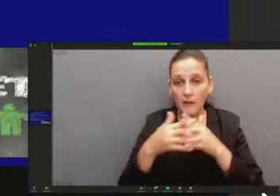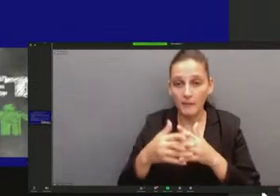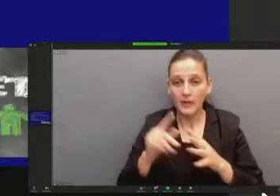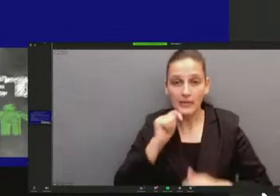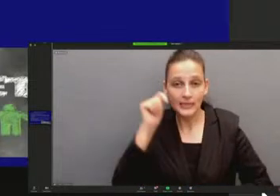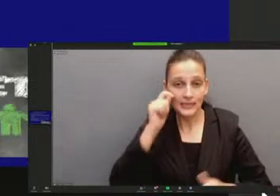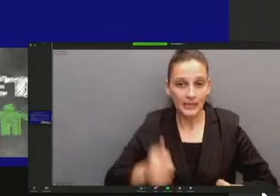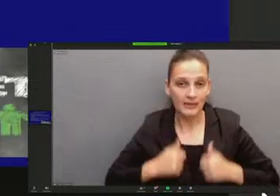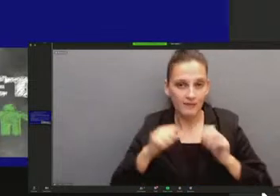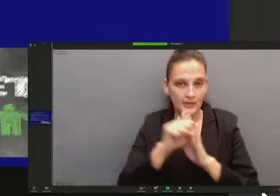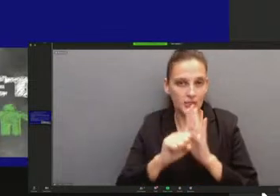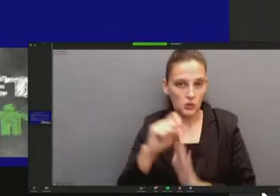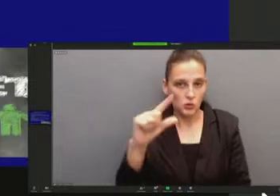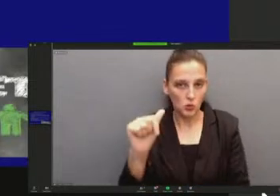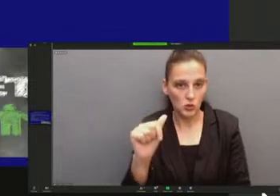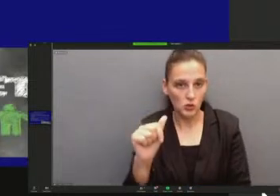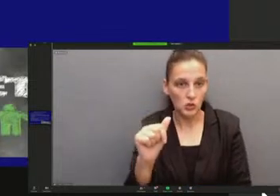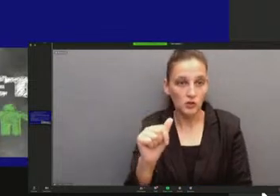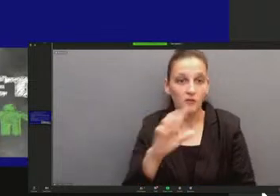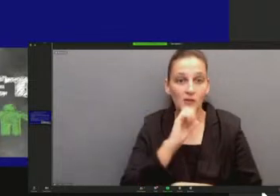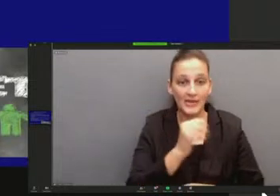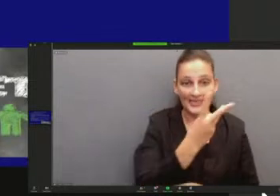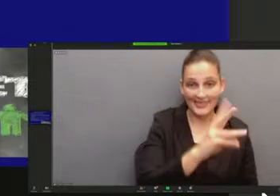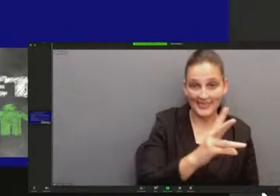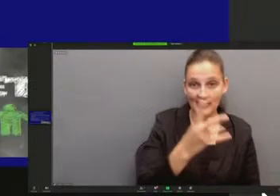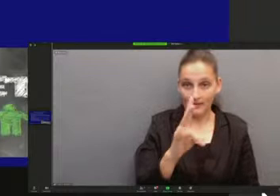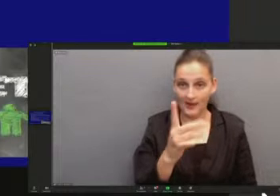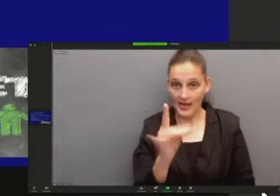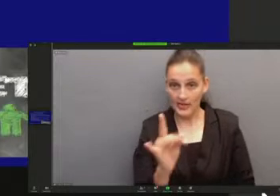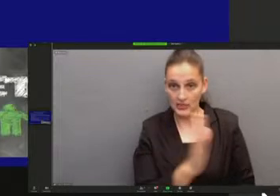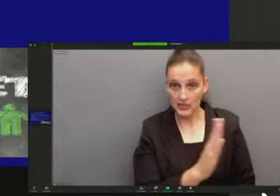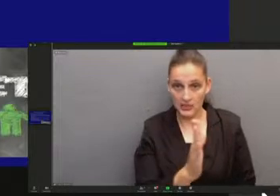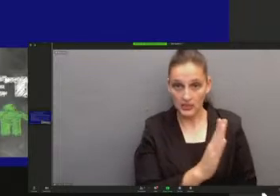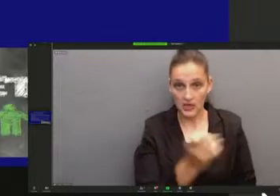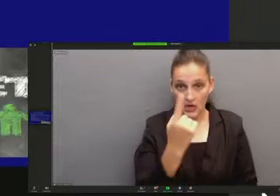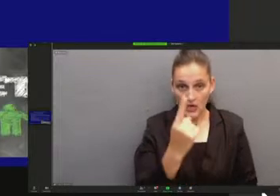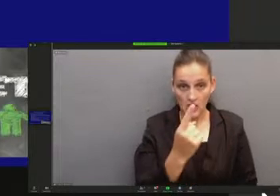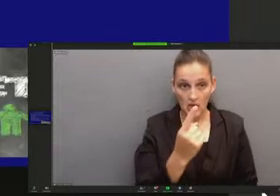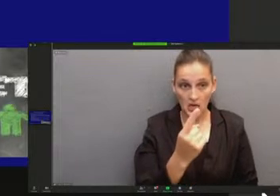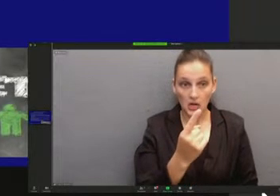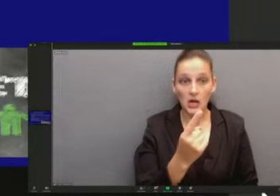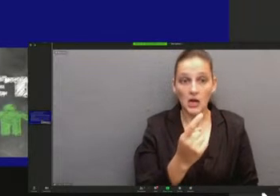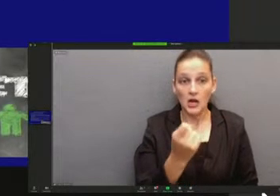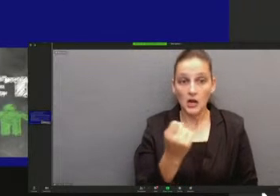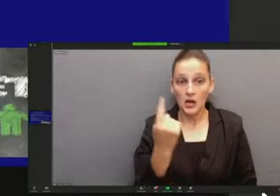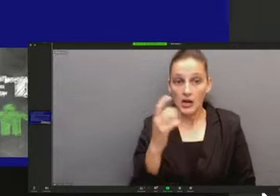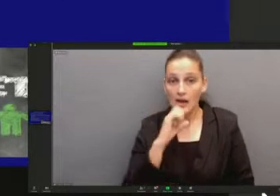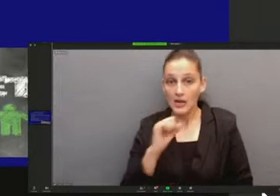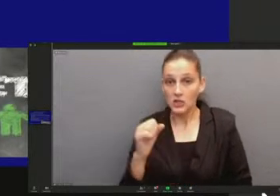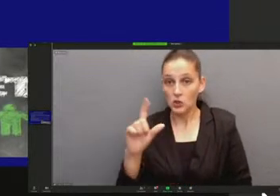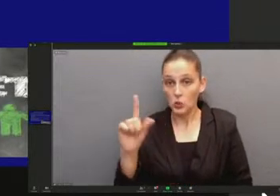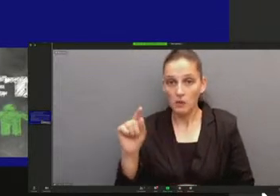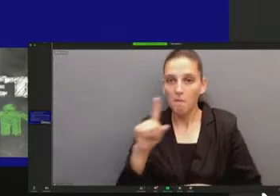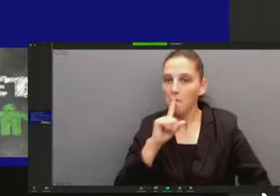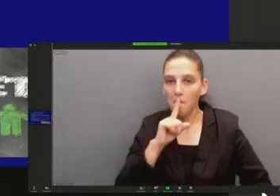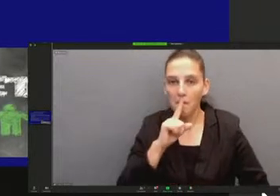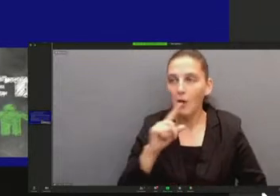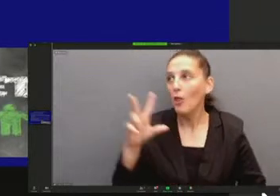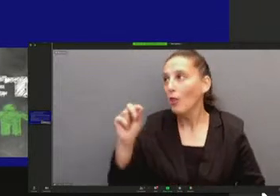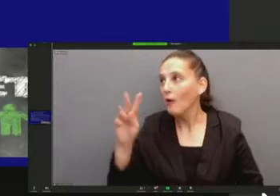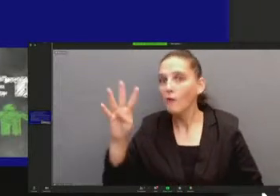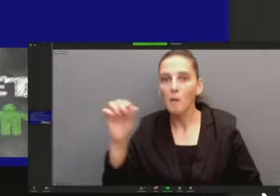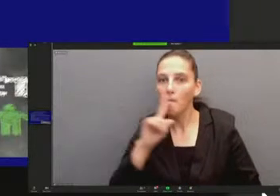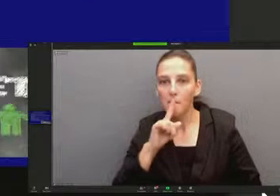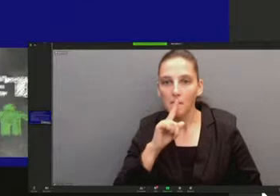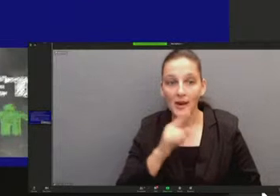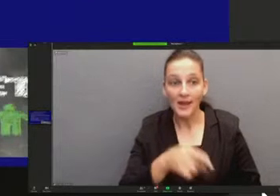on discrimination at age 16, 17, and 18, by age 20, and note I didn't say age 40, I didn't say age 30. I said high in